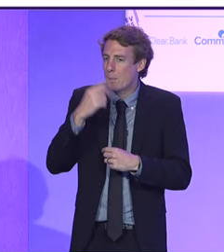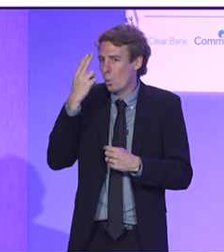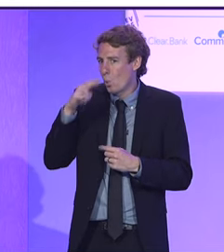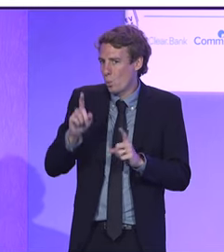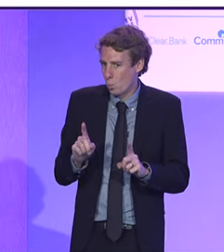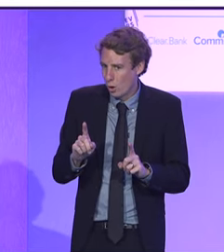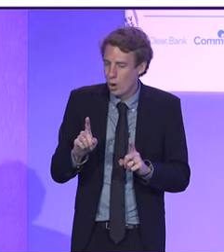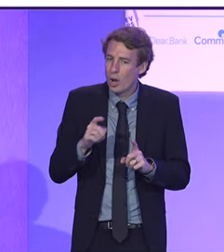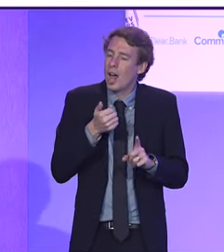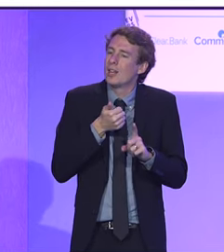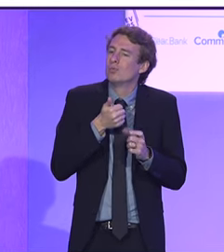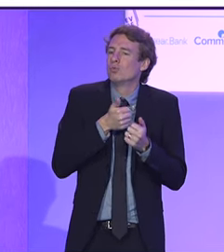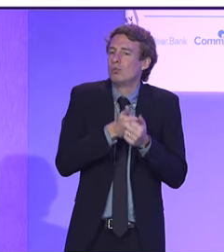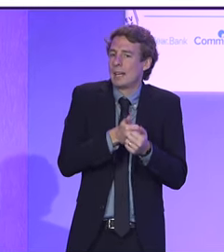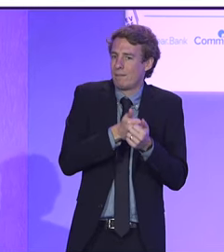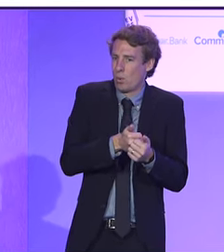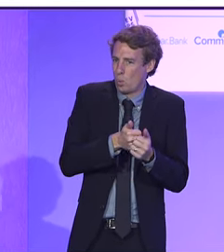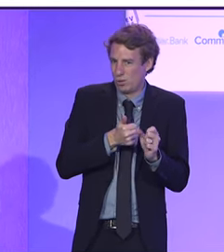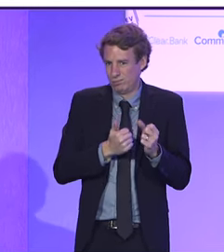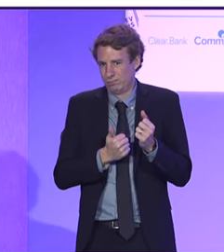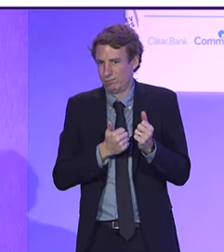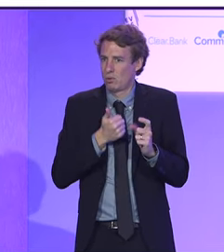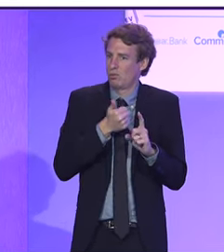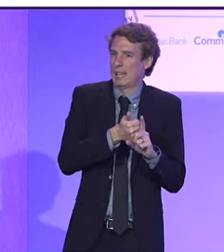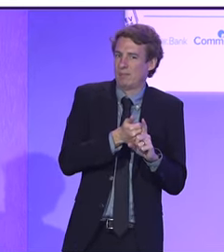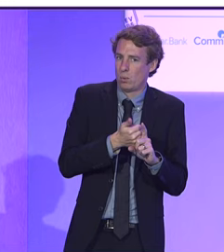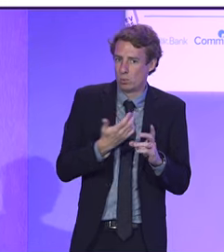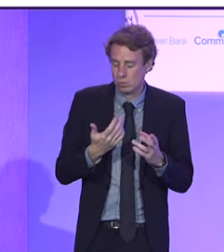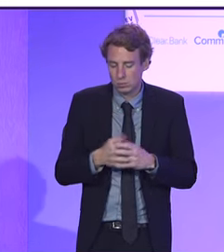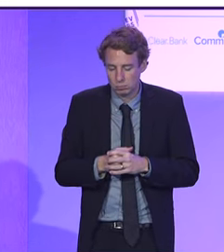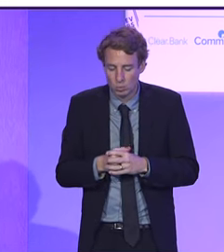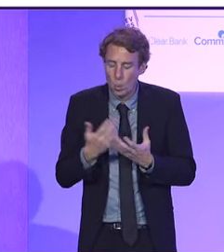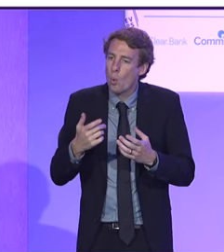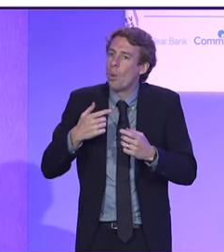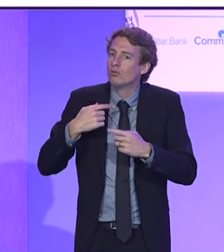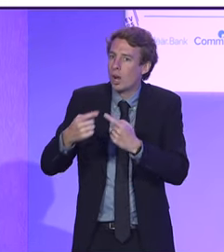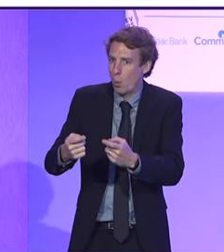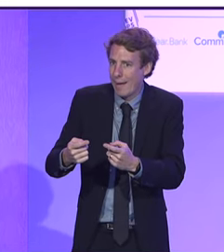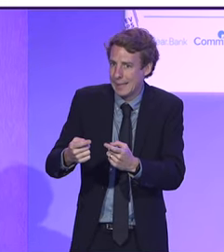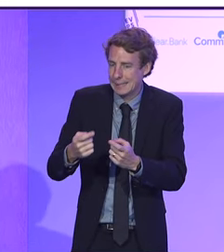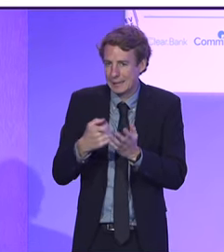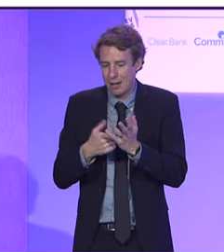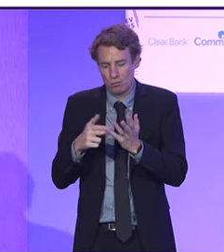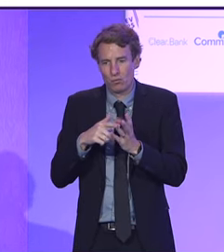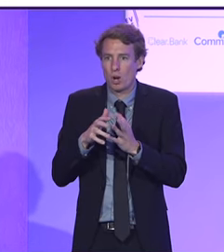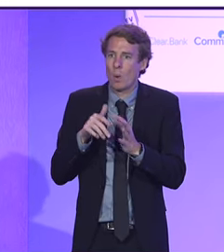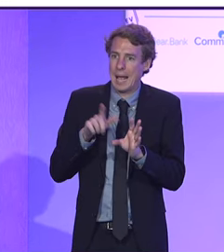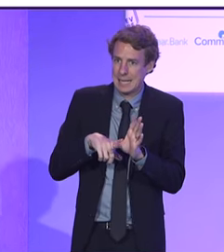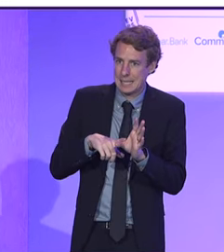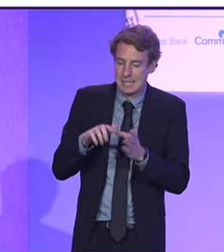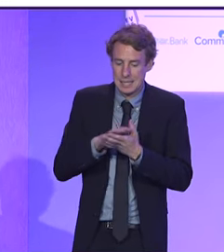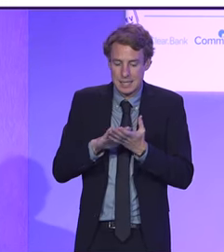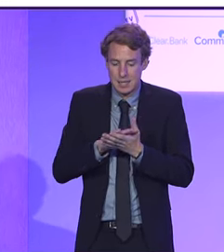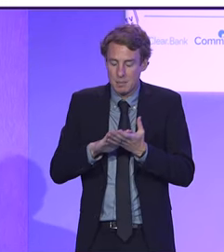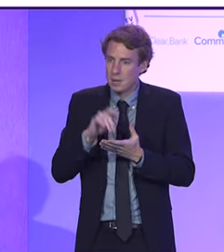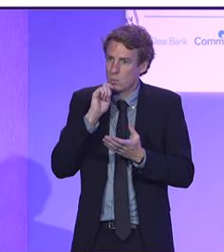loop or a runaway feedback loop. And these kinds of feedback loops, they don't grow linearly, they grow exponentially. And if we